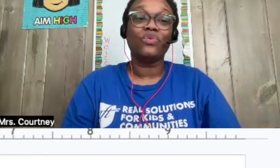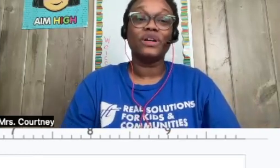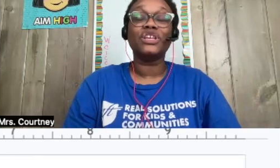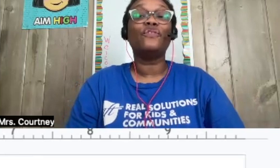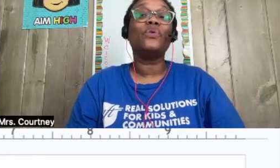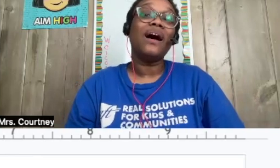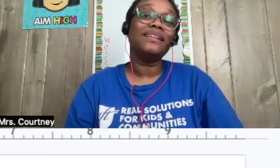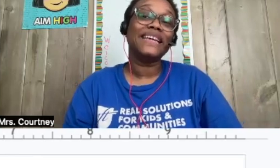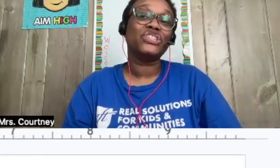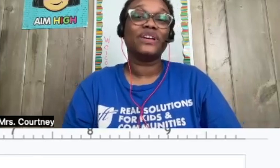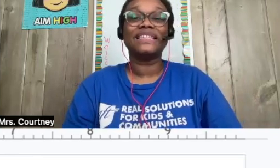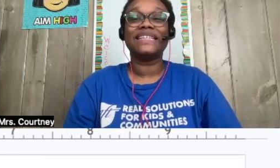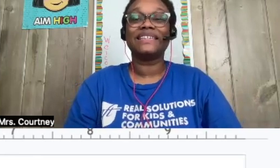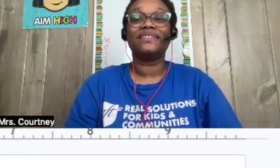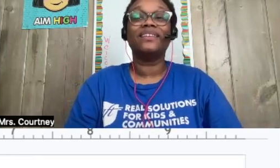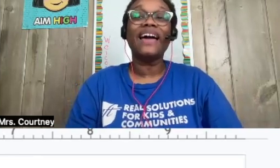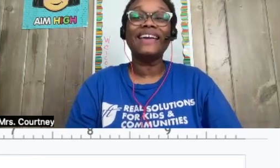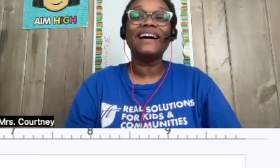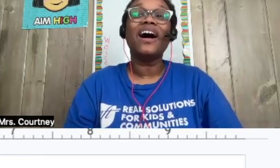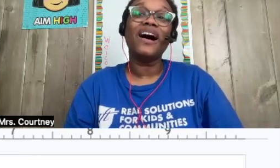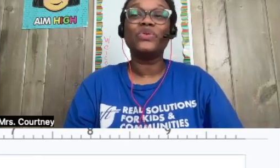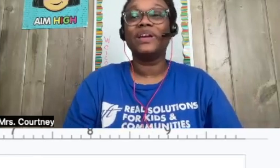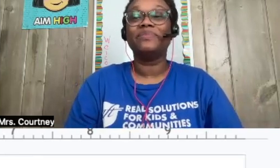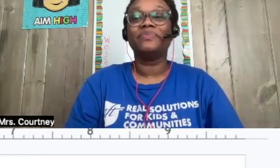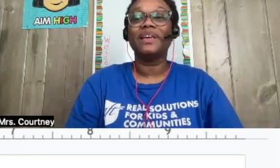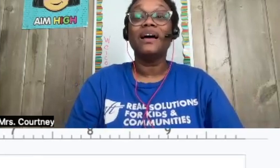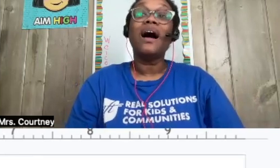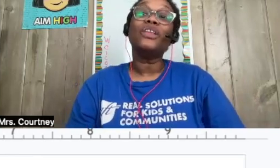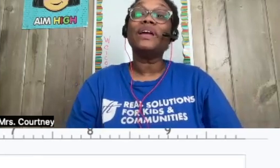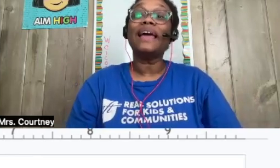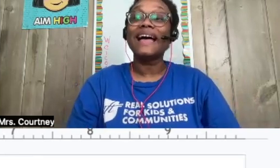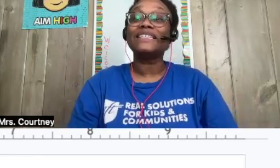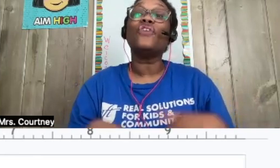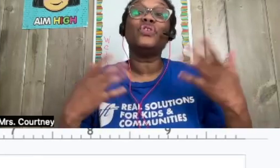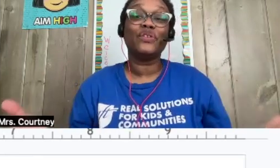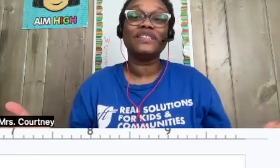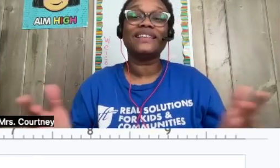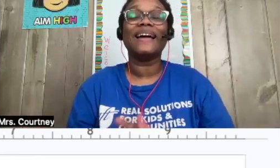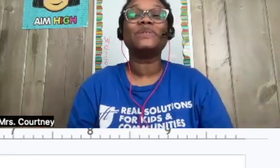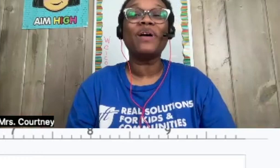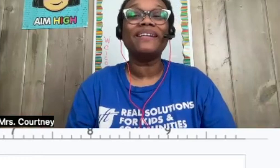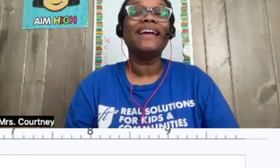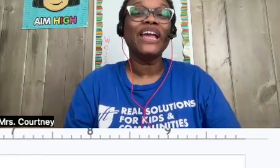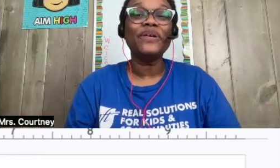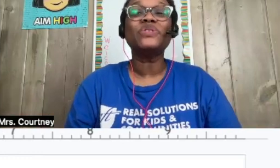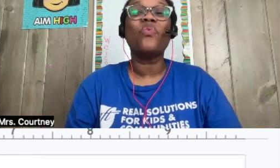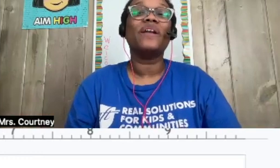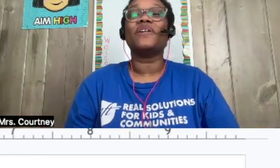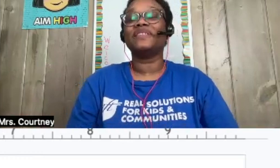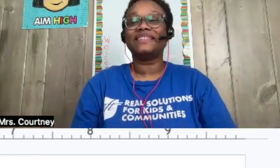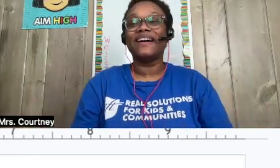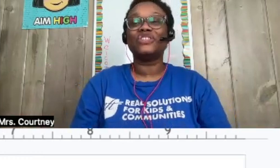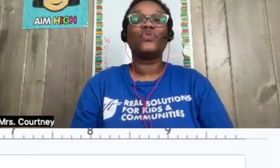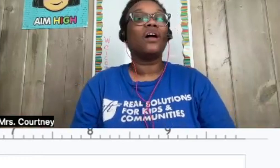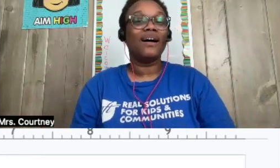mentioned, there was a few holidays during this season, like Halloween. Halloween has a few different signs, but here is one